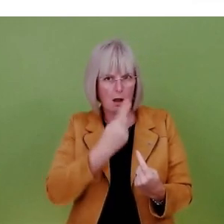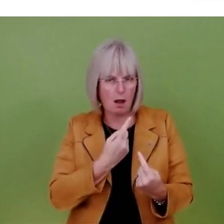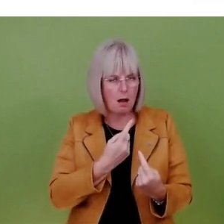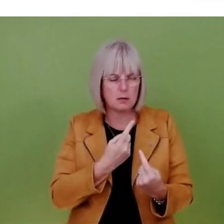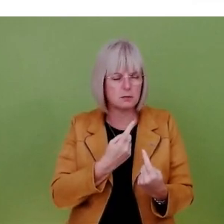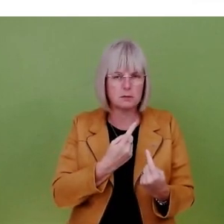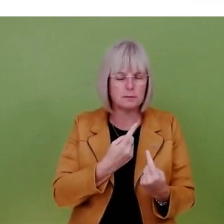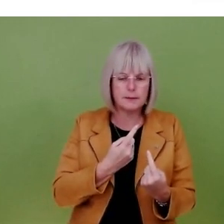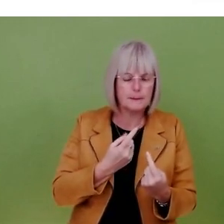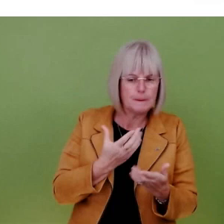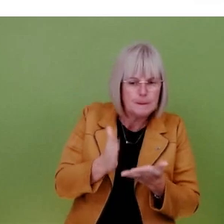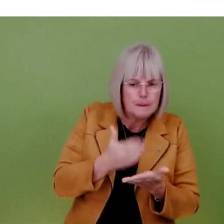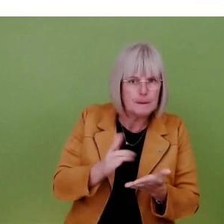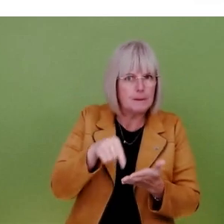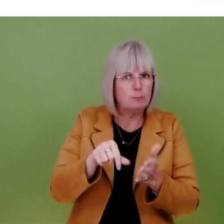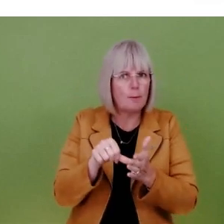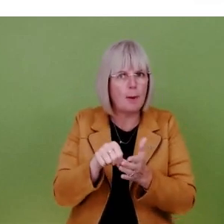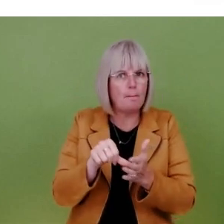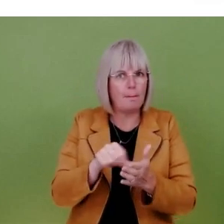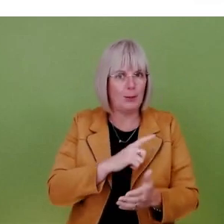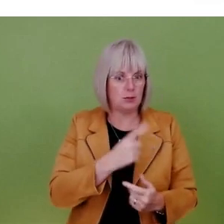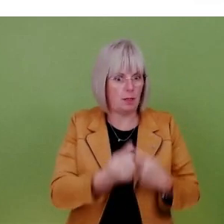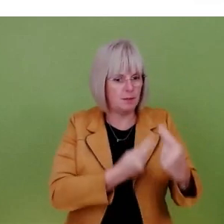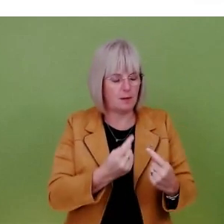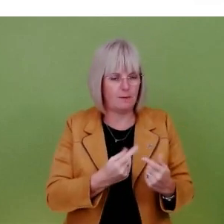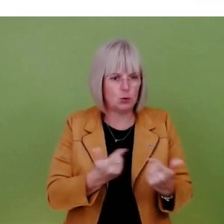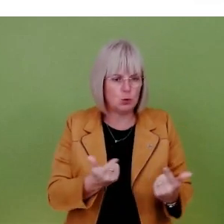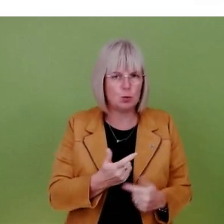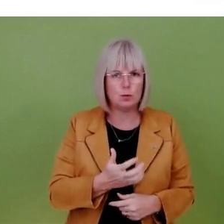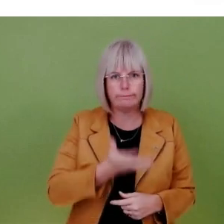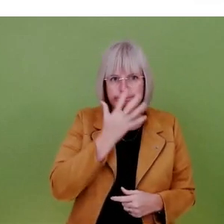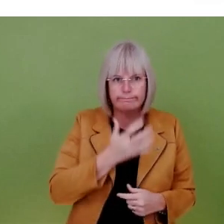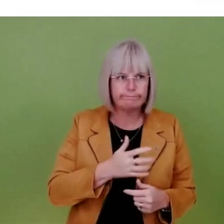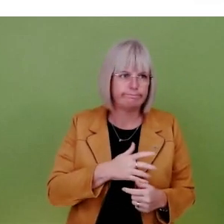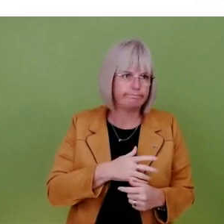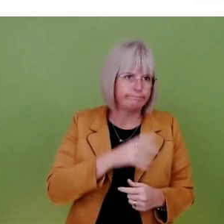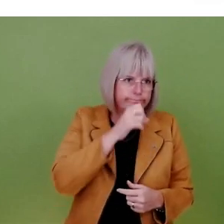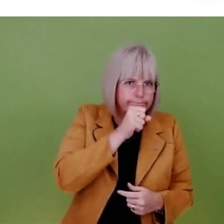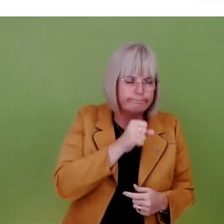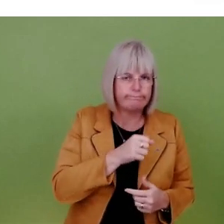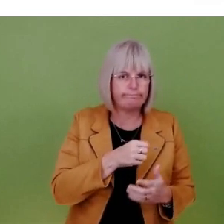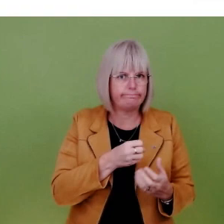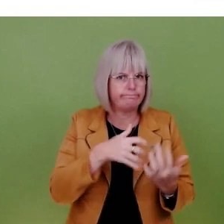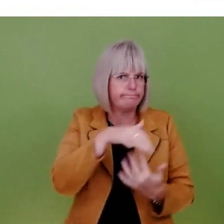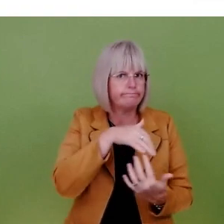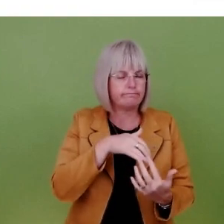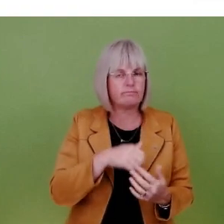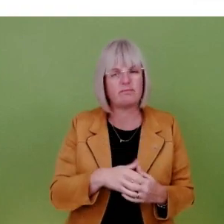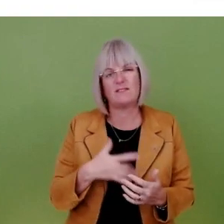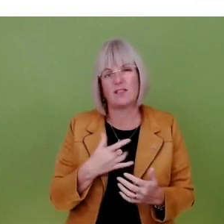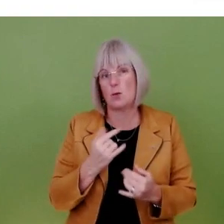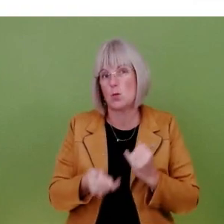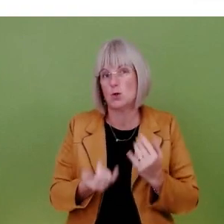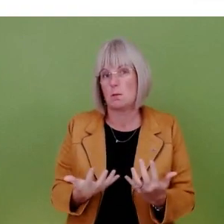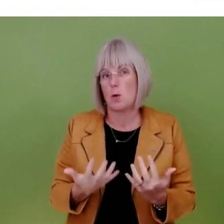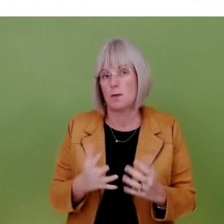I think that this is made worse at the moment, particularly within the NHS, which is a very burnt